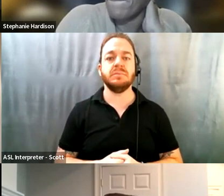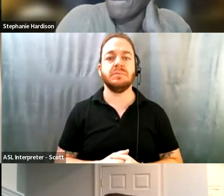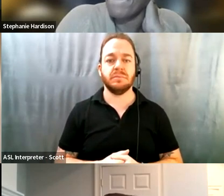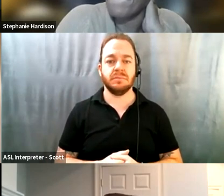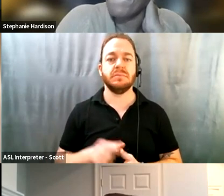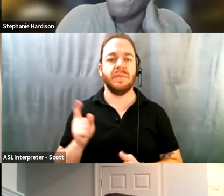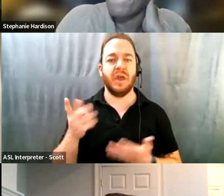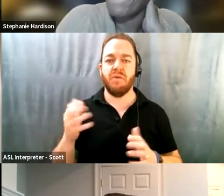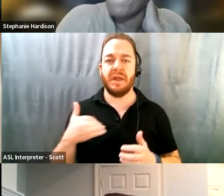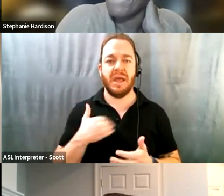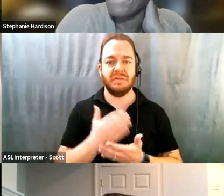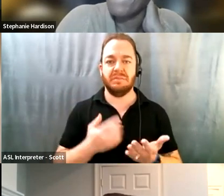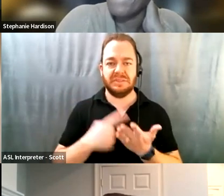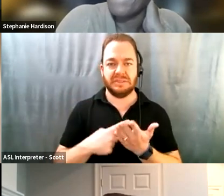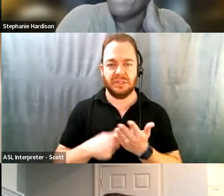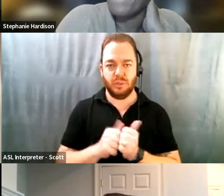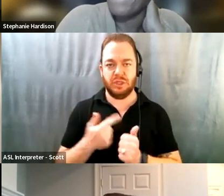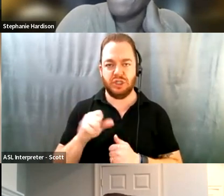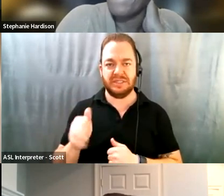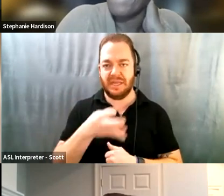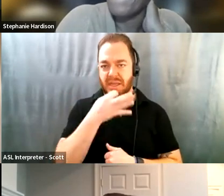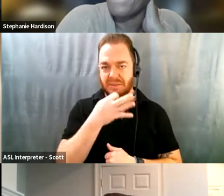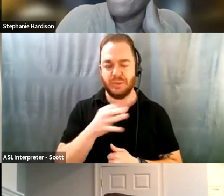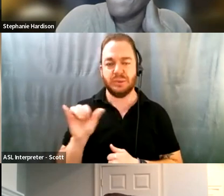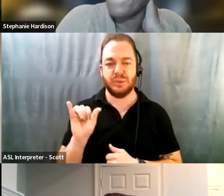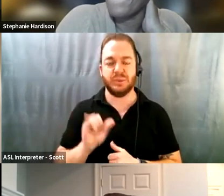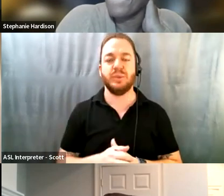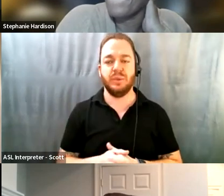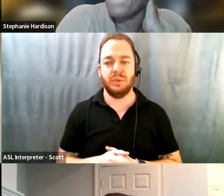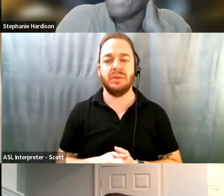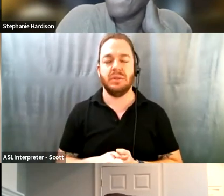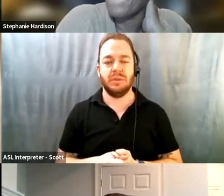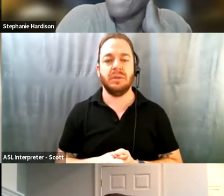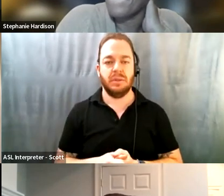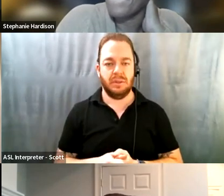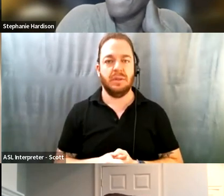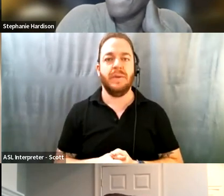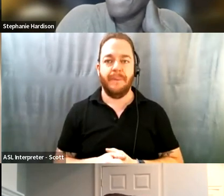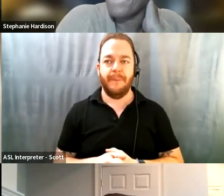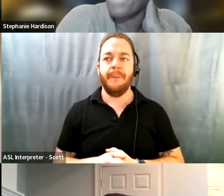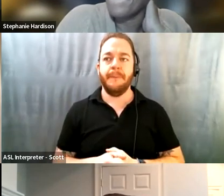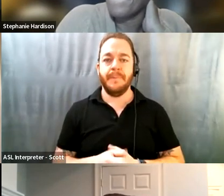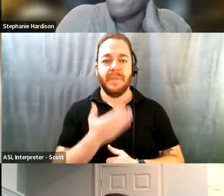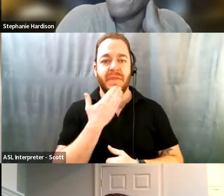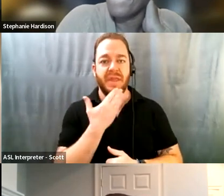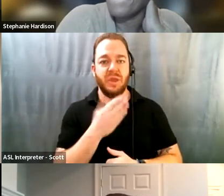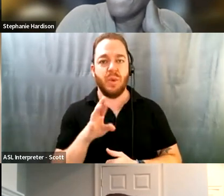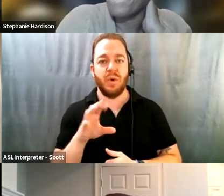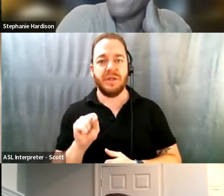already some discussion with GSA experts in this area. Yep. Thank you, Boris.